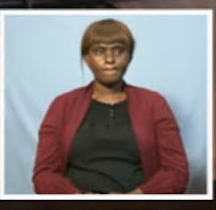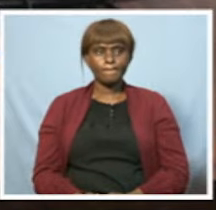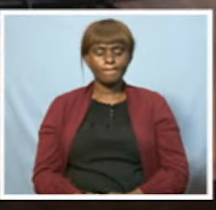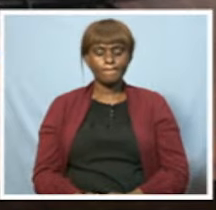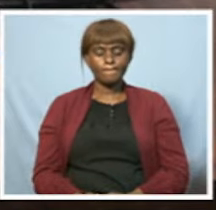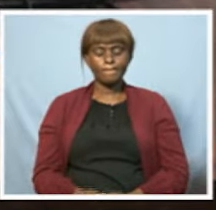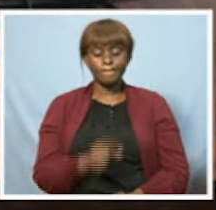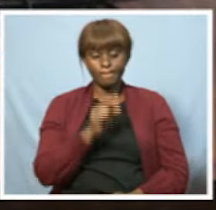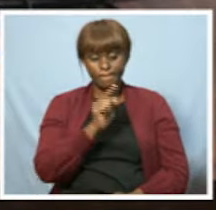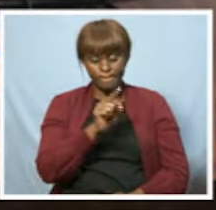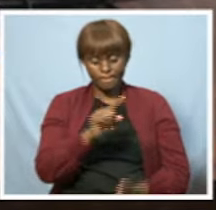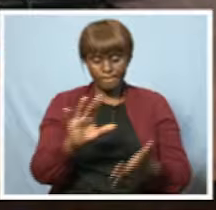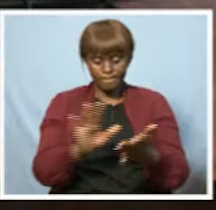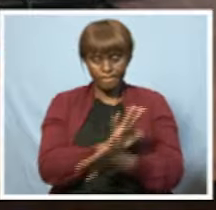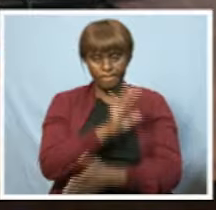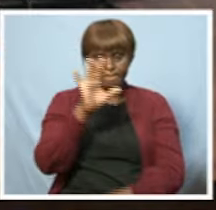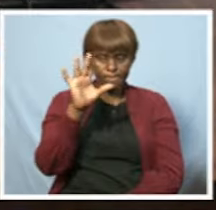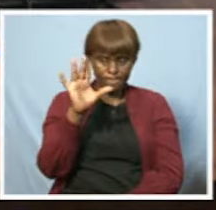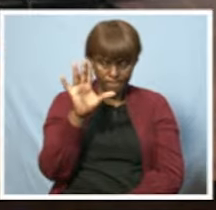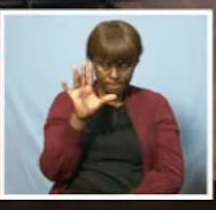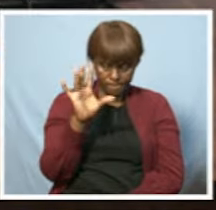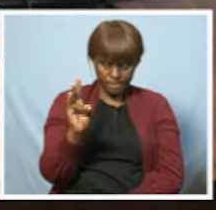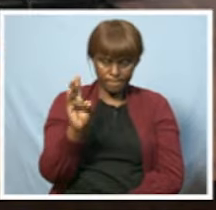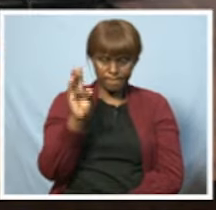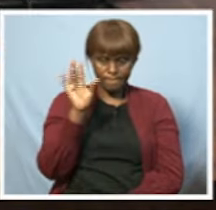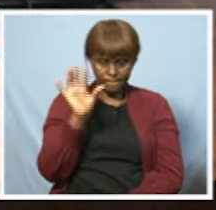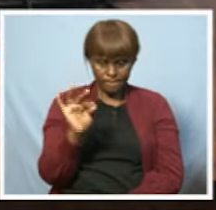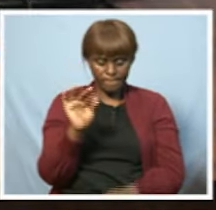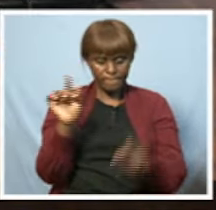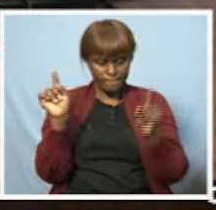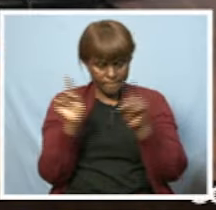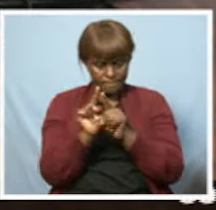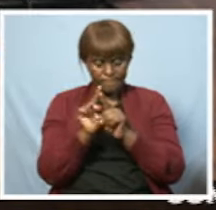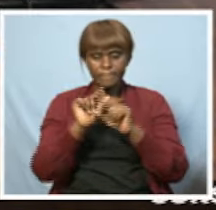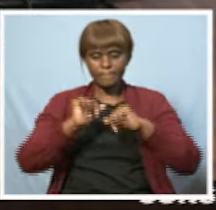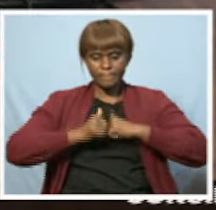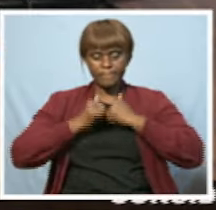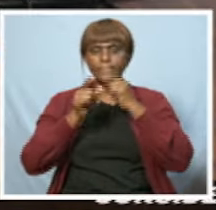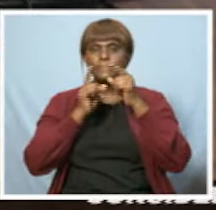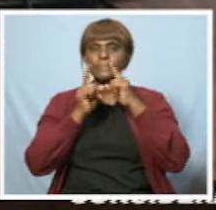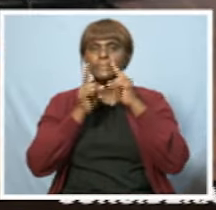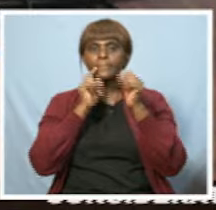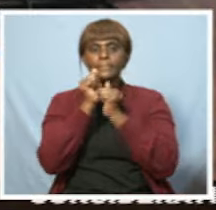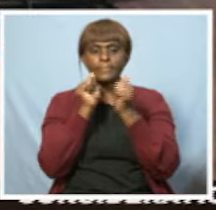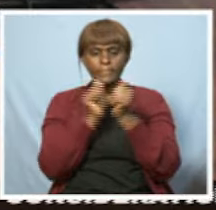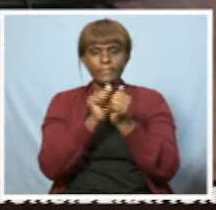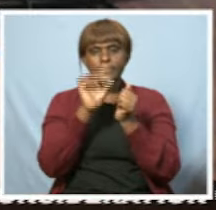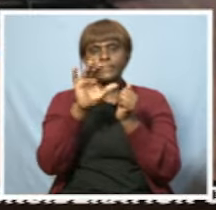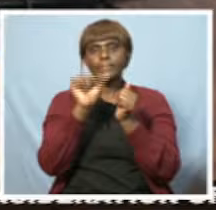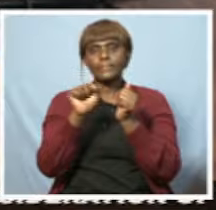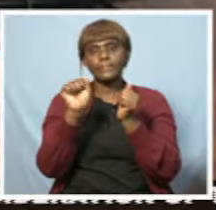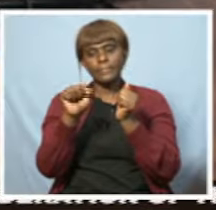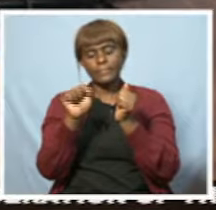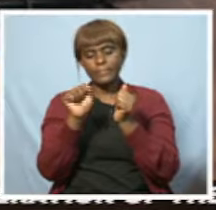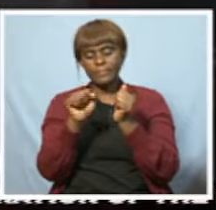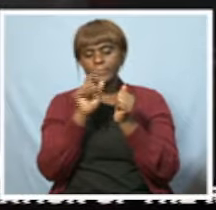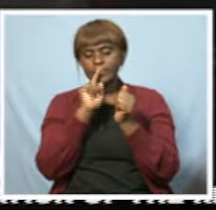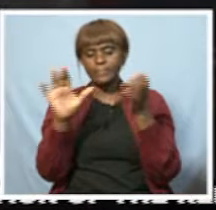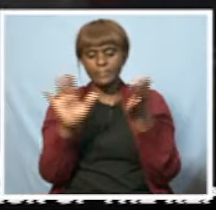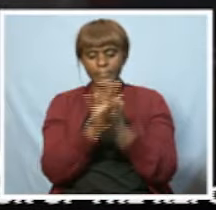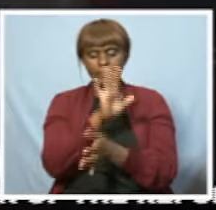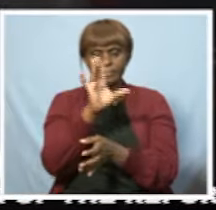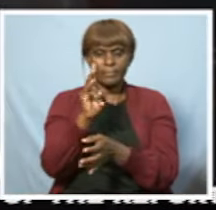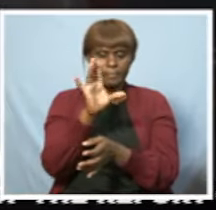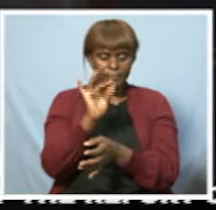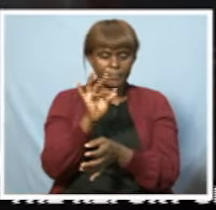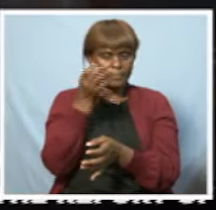On page 79. Yes. Is this the same contract we're talking about, CS? Yes, so page 79,